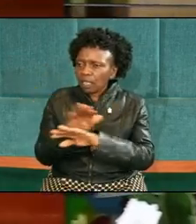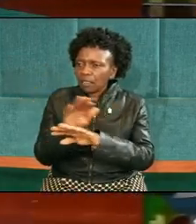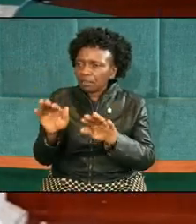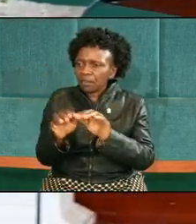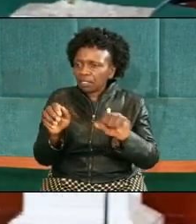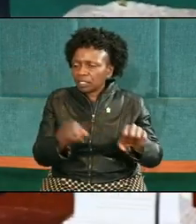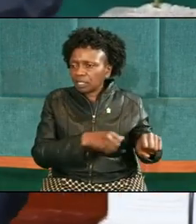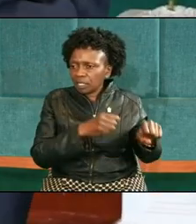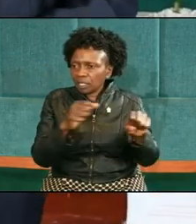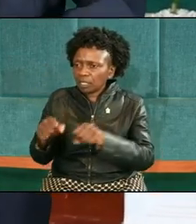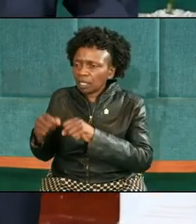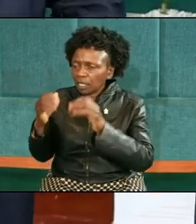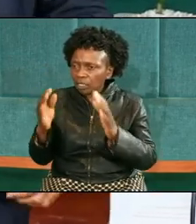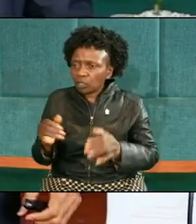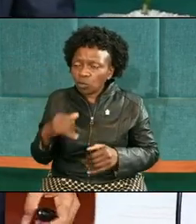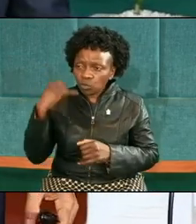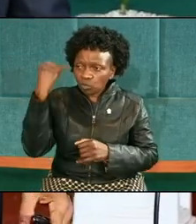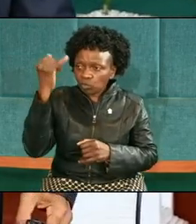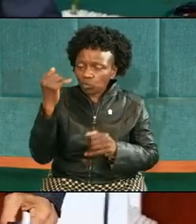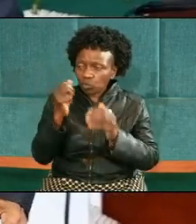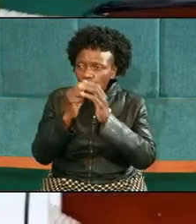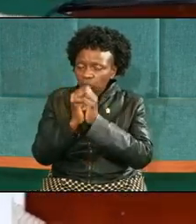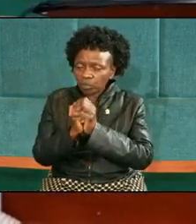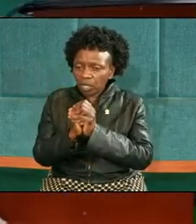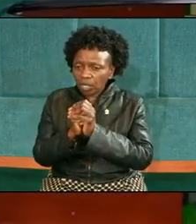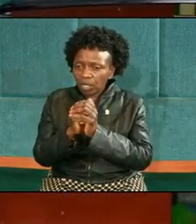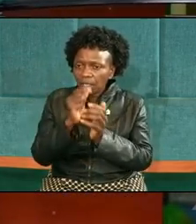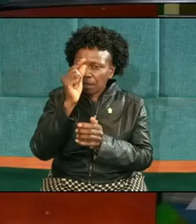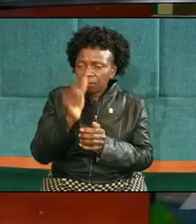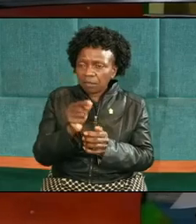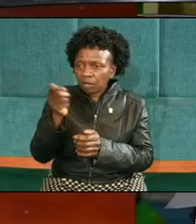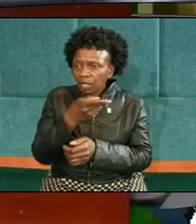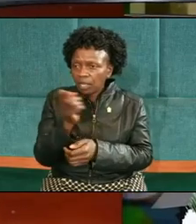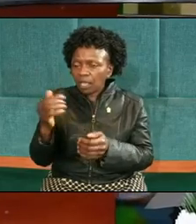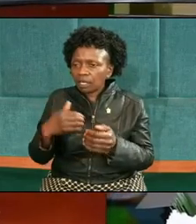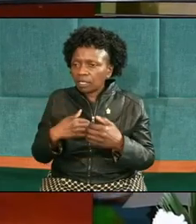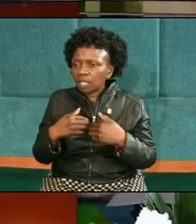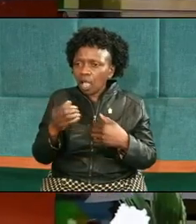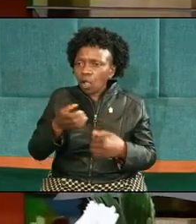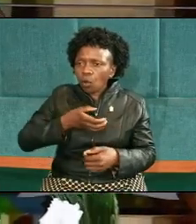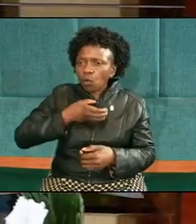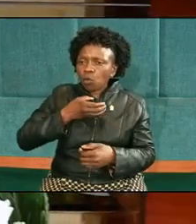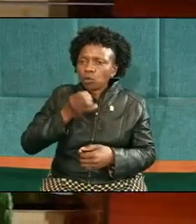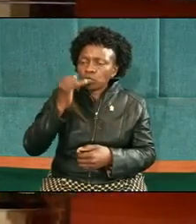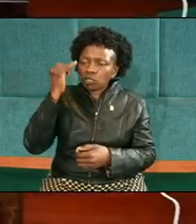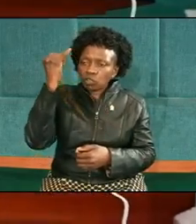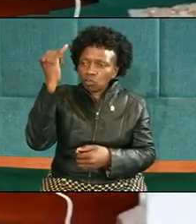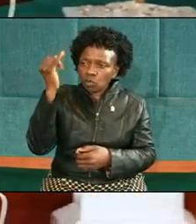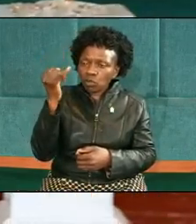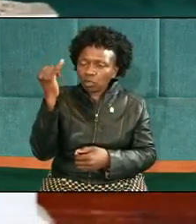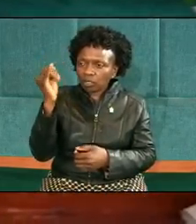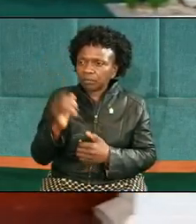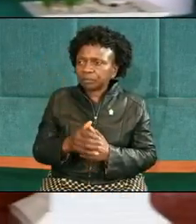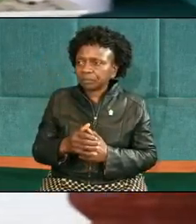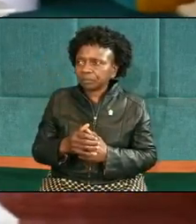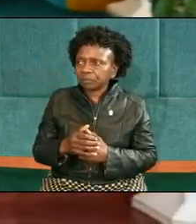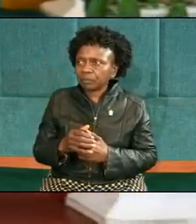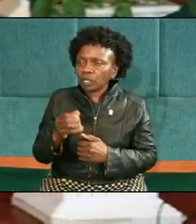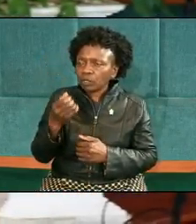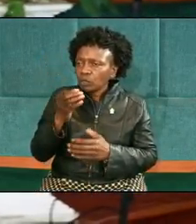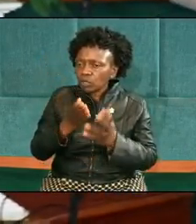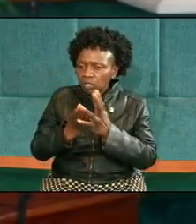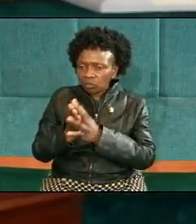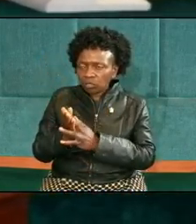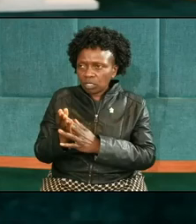was an idol worshipper. Everybody had their own God. Stay with the preacher, but this is interesting. And they threw